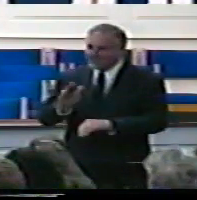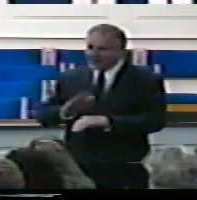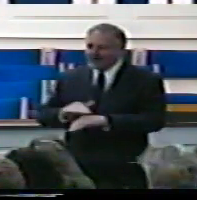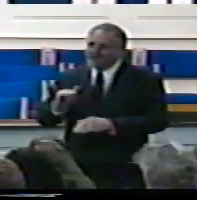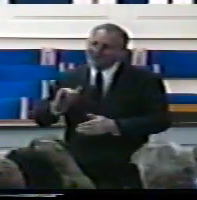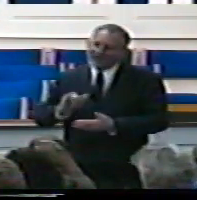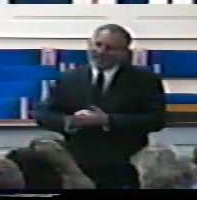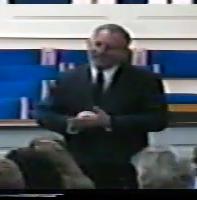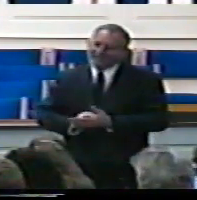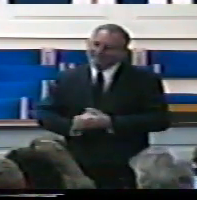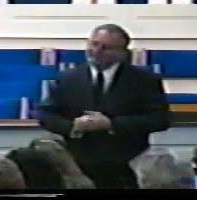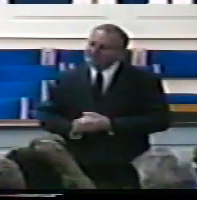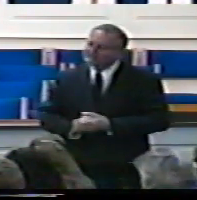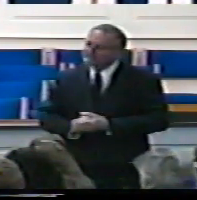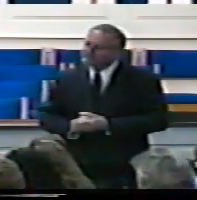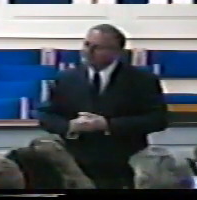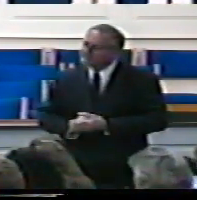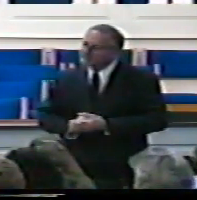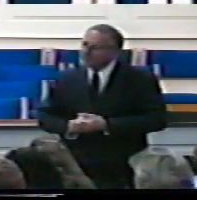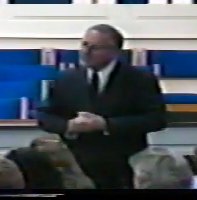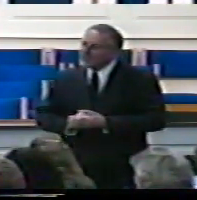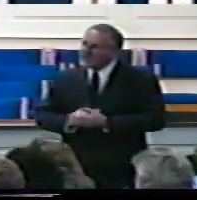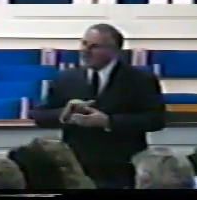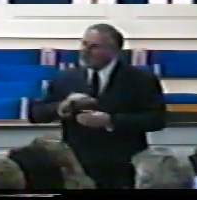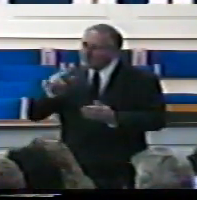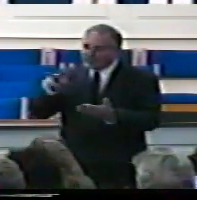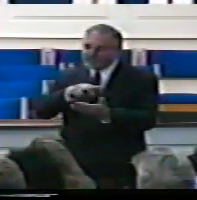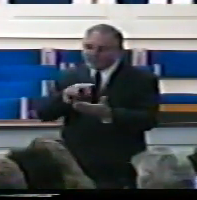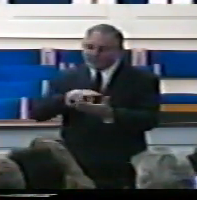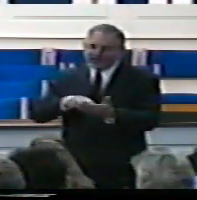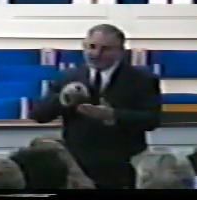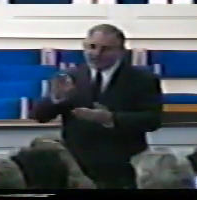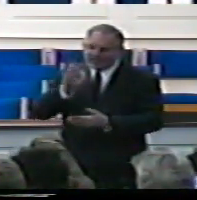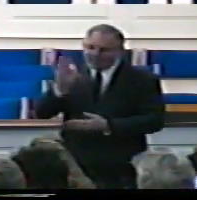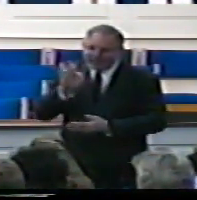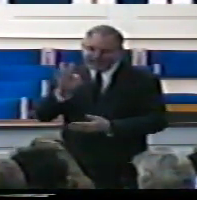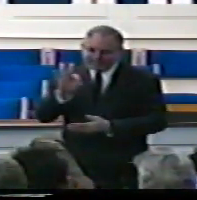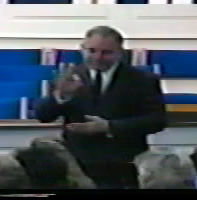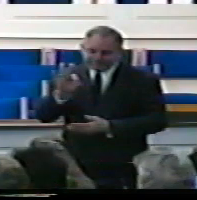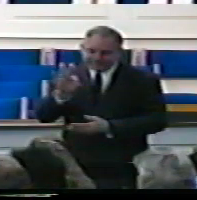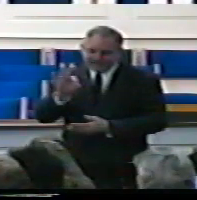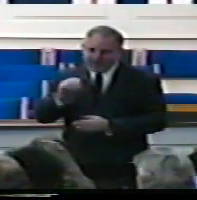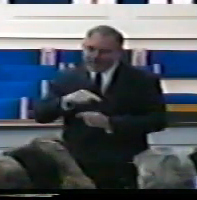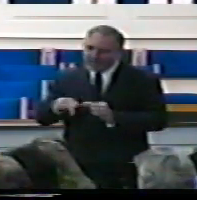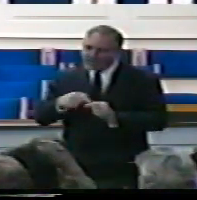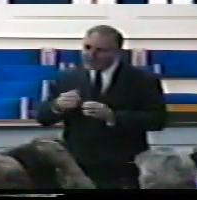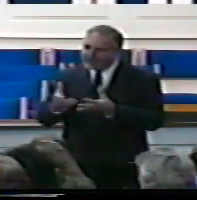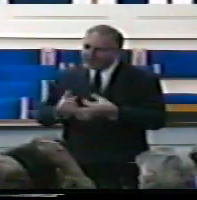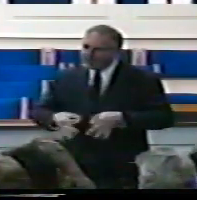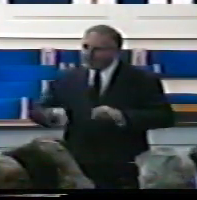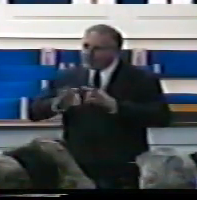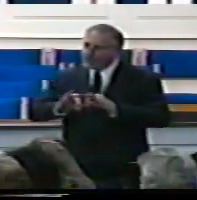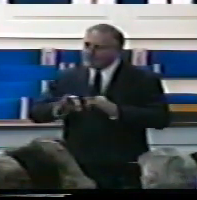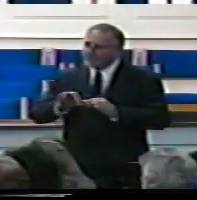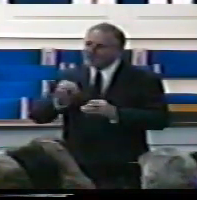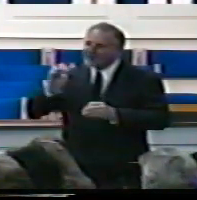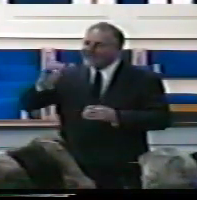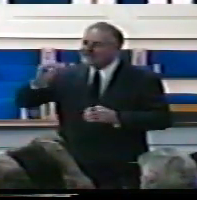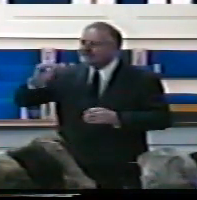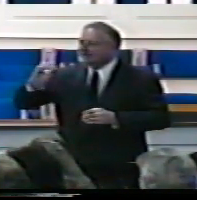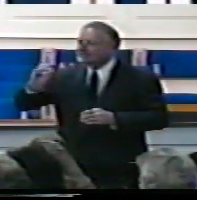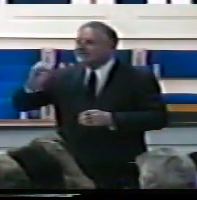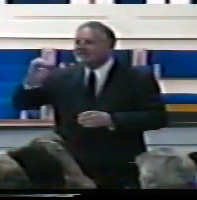yesterday or Friday that I hadn't even thought of that. I read this verse again about the importance of seals on